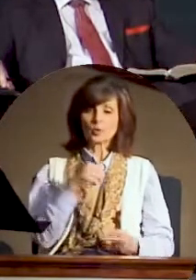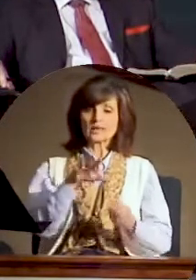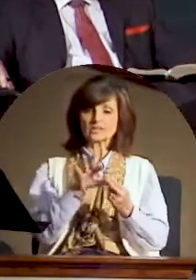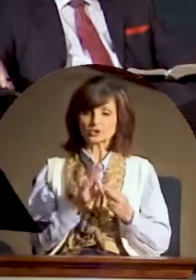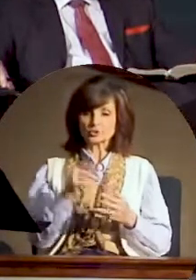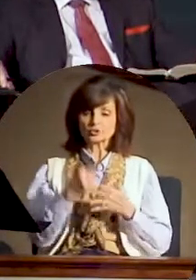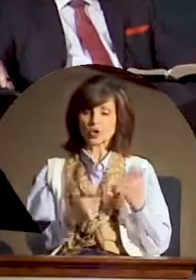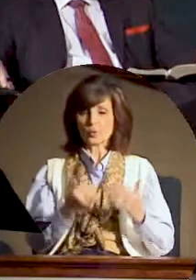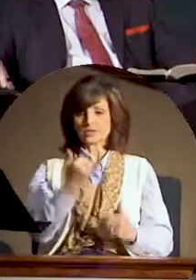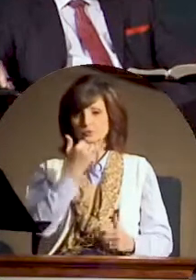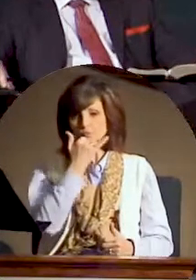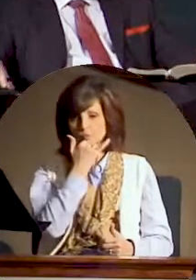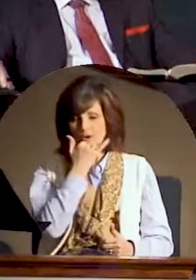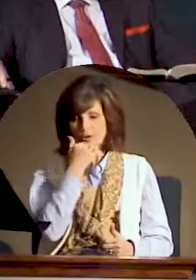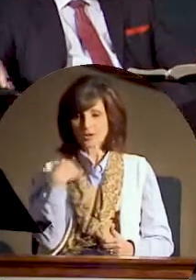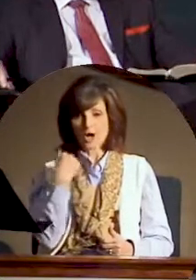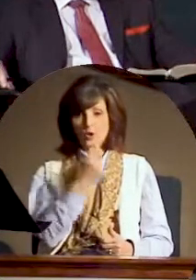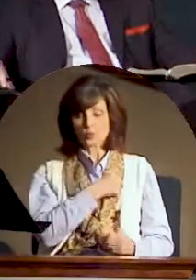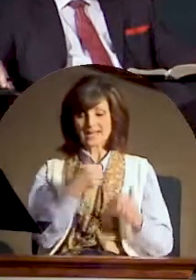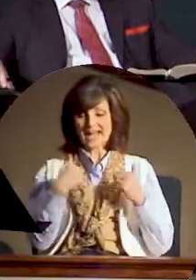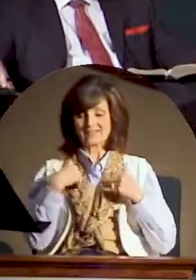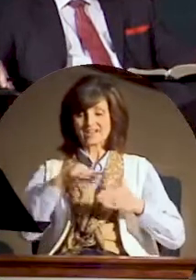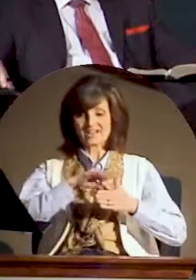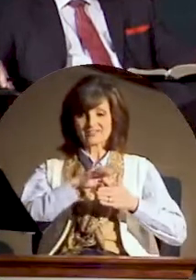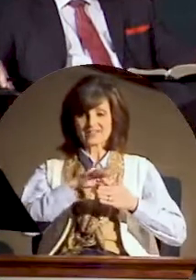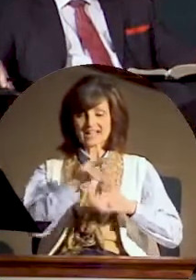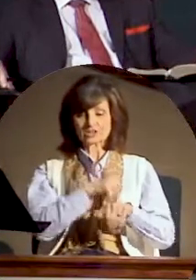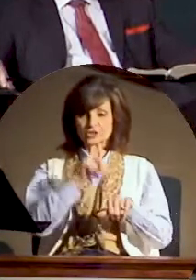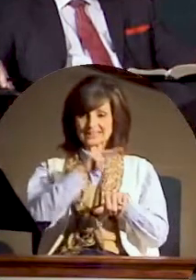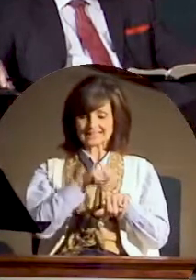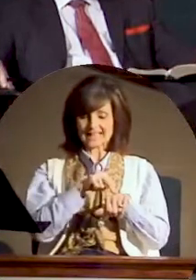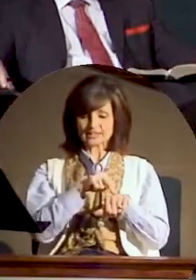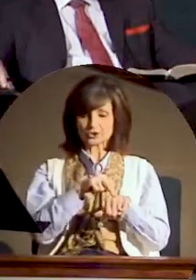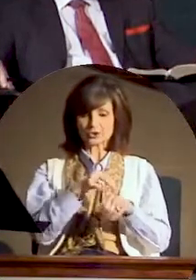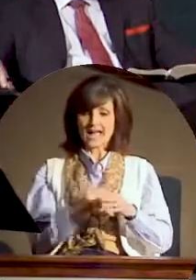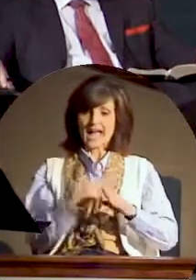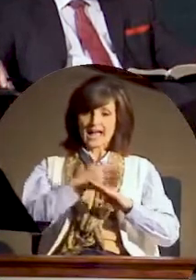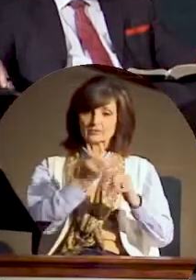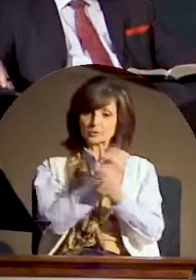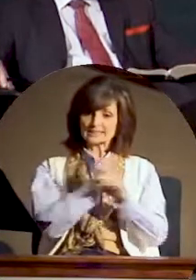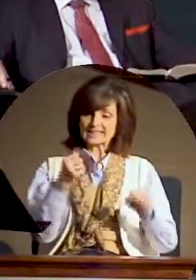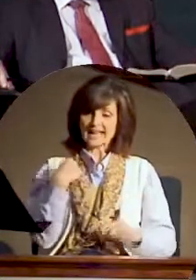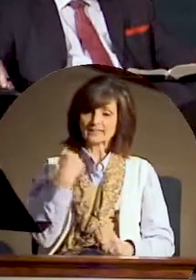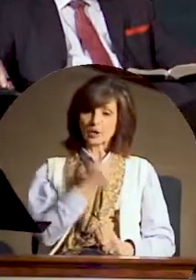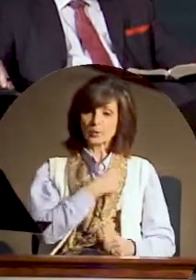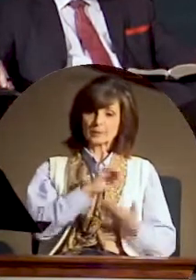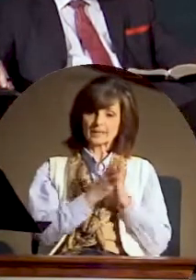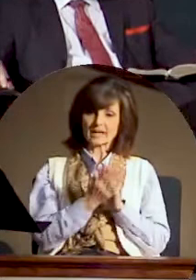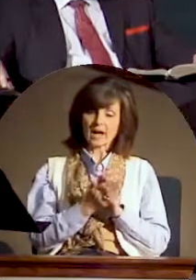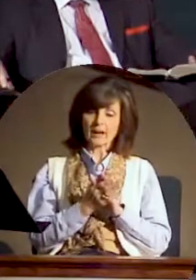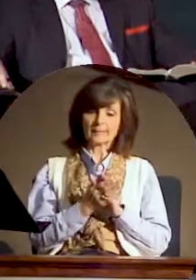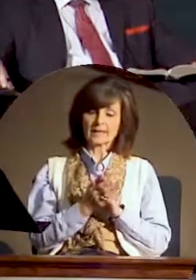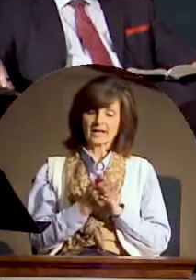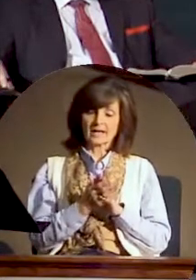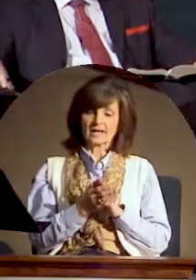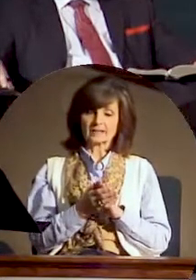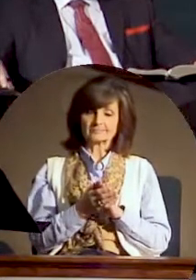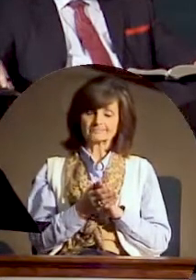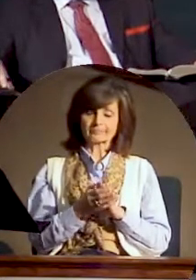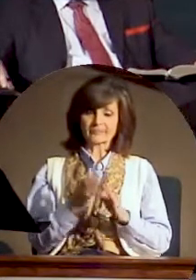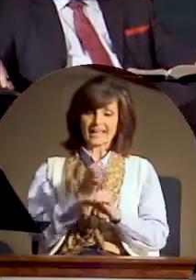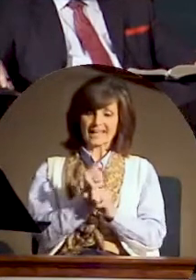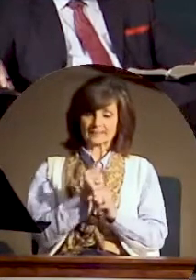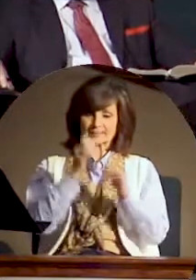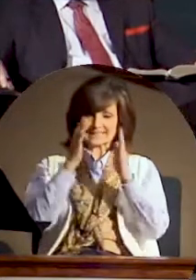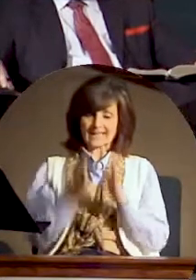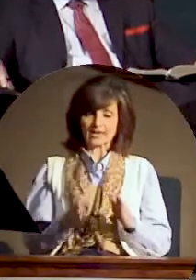fleshly nature. And here's the thing, when we get saved and become a partaker of God's nature, the fleshly nature